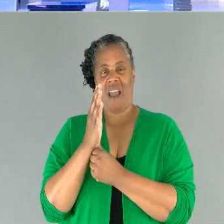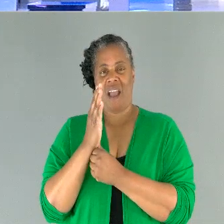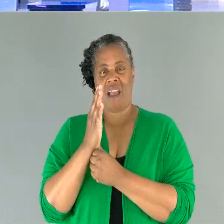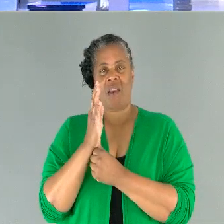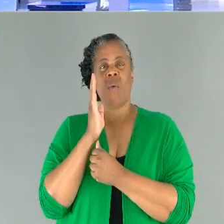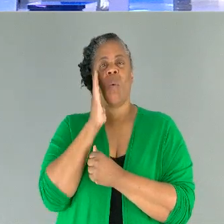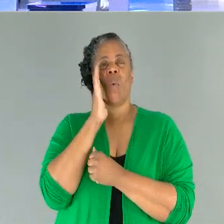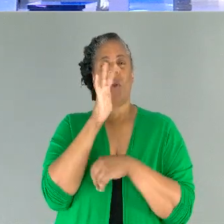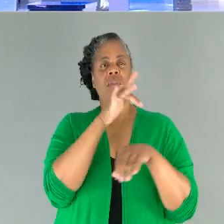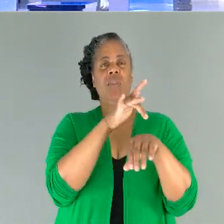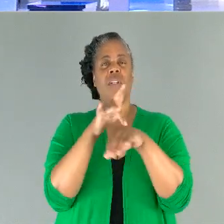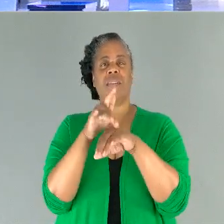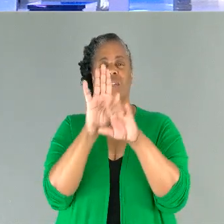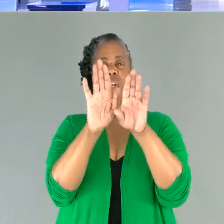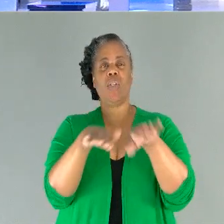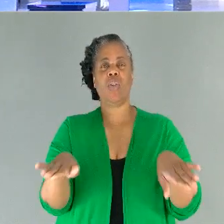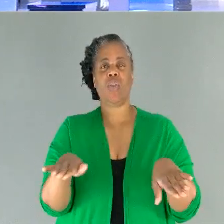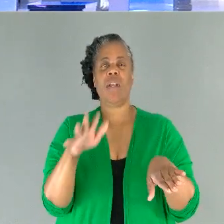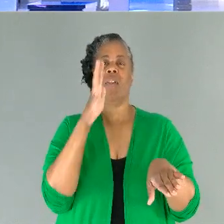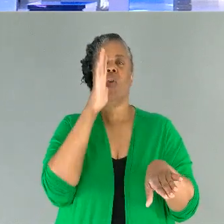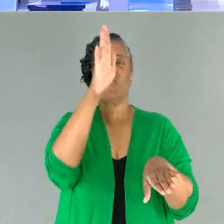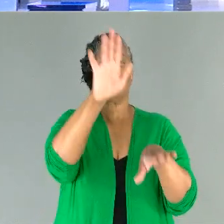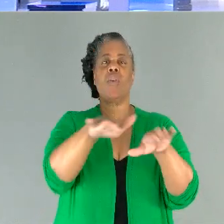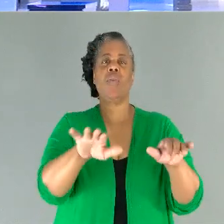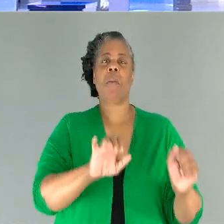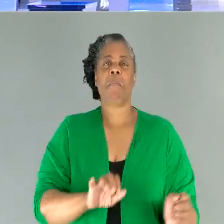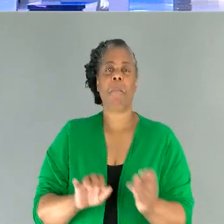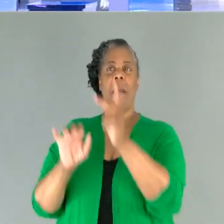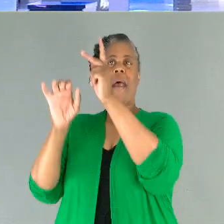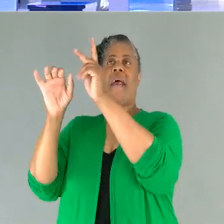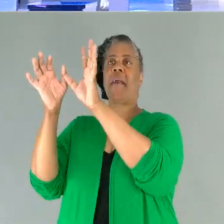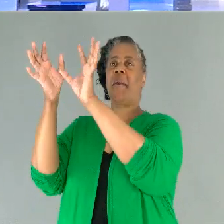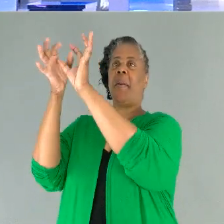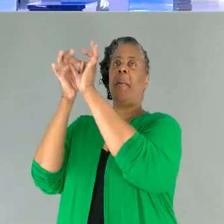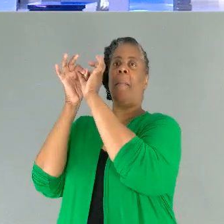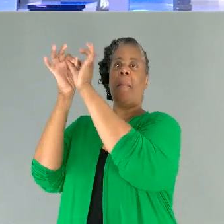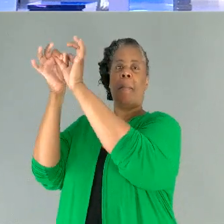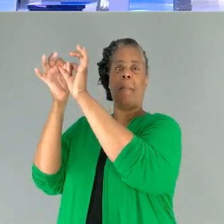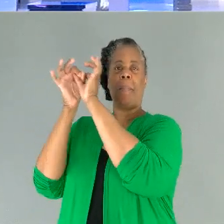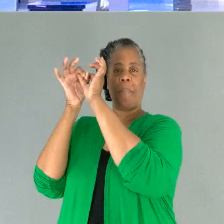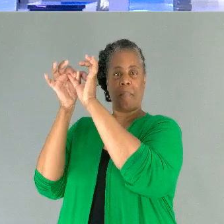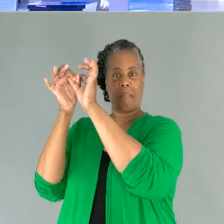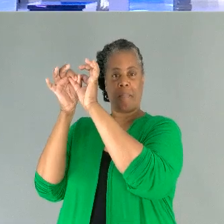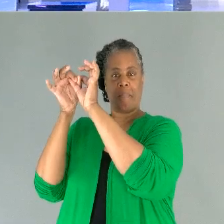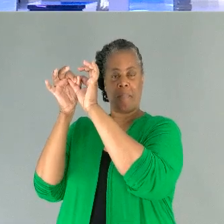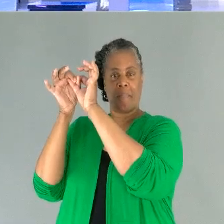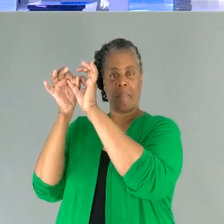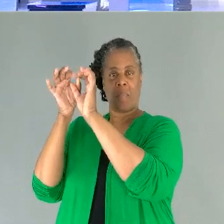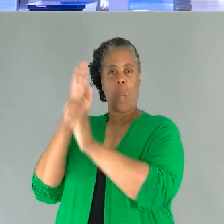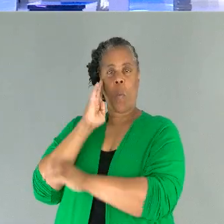Lord will bring their children back to the house of God.